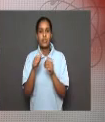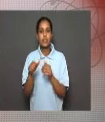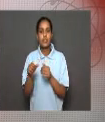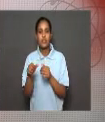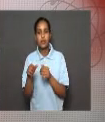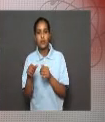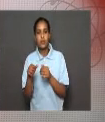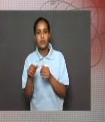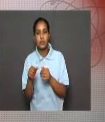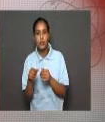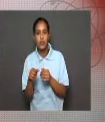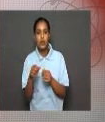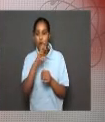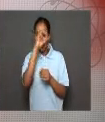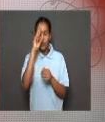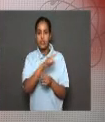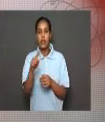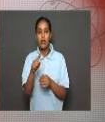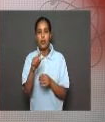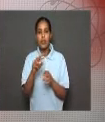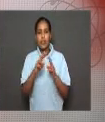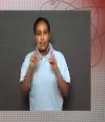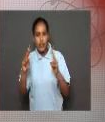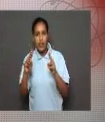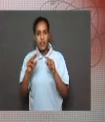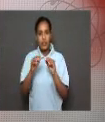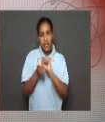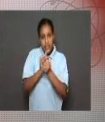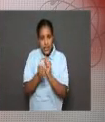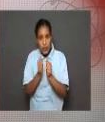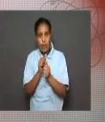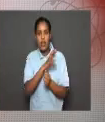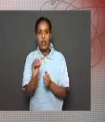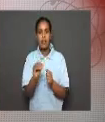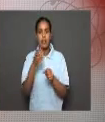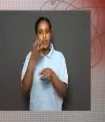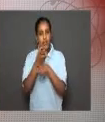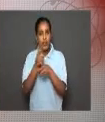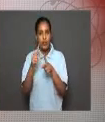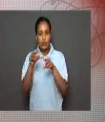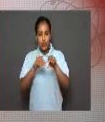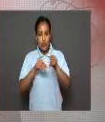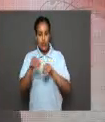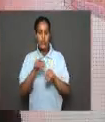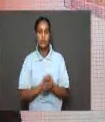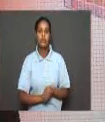makeup causes them to be very inflexible and difficult to move.